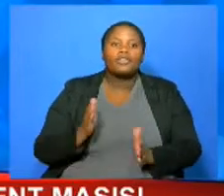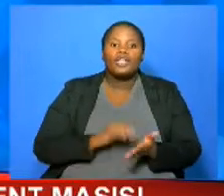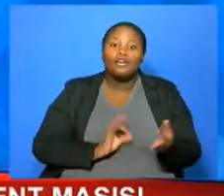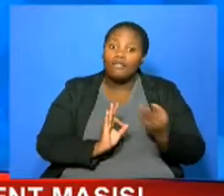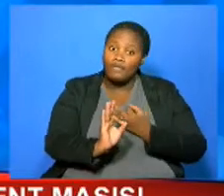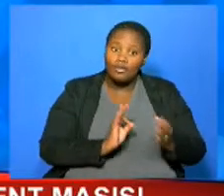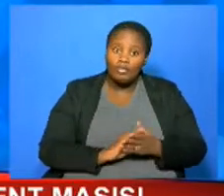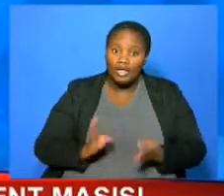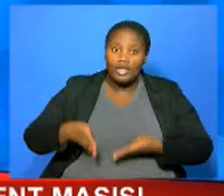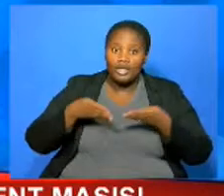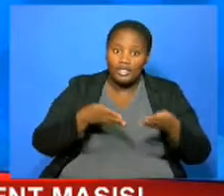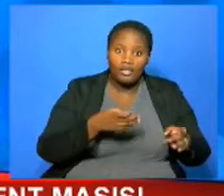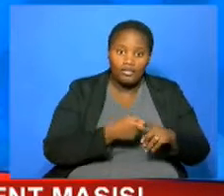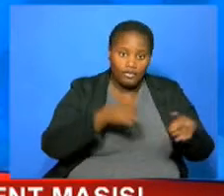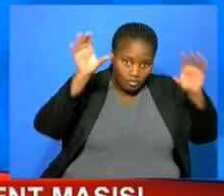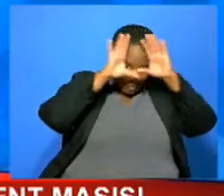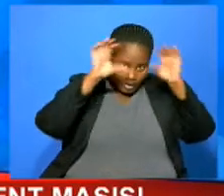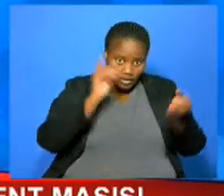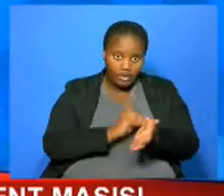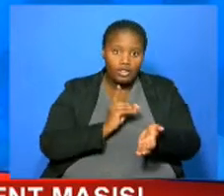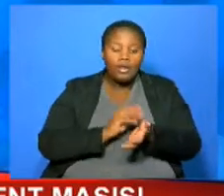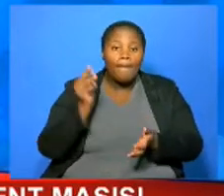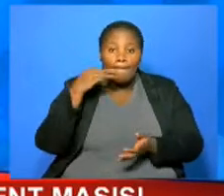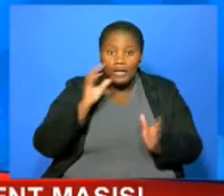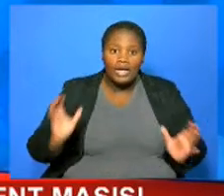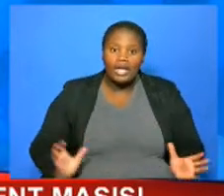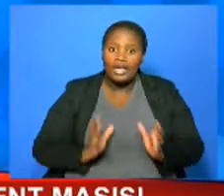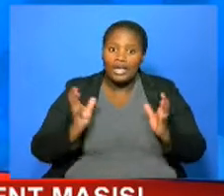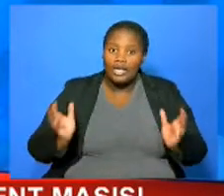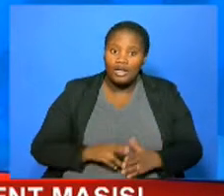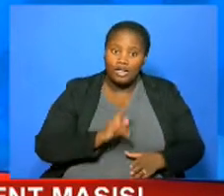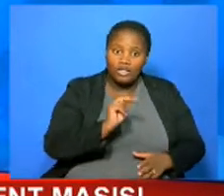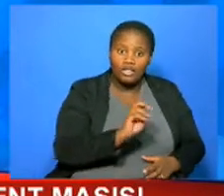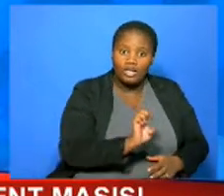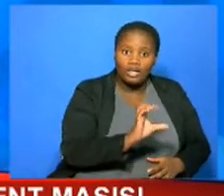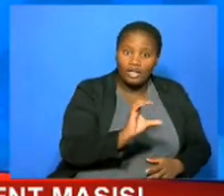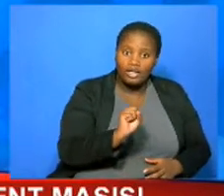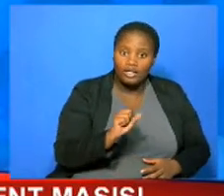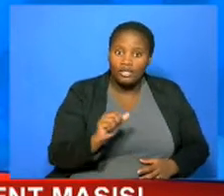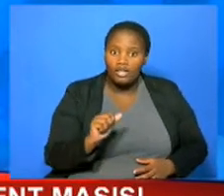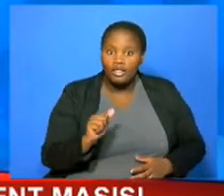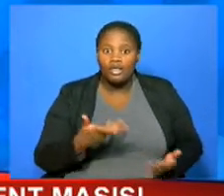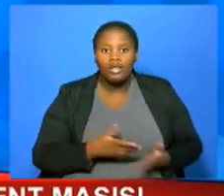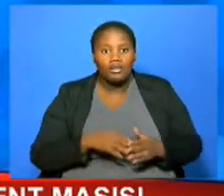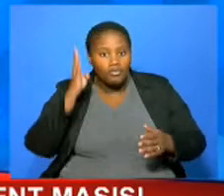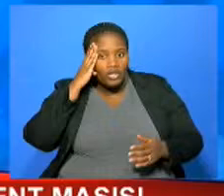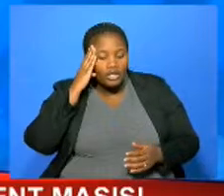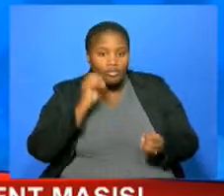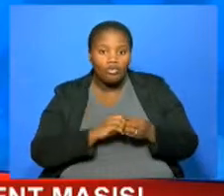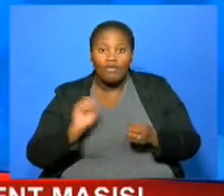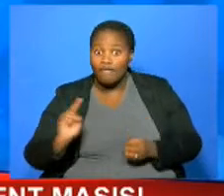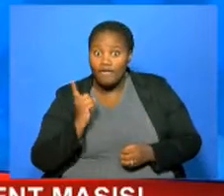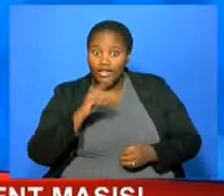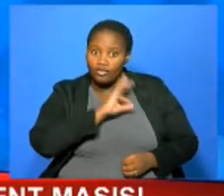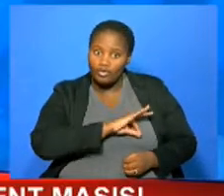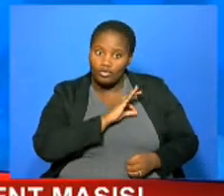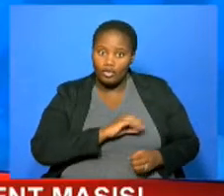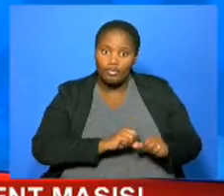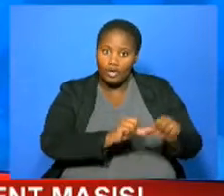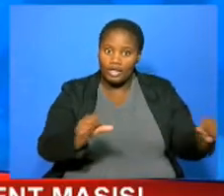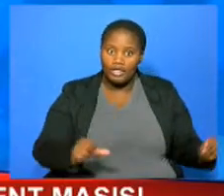remarks, President Dr. Mokgweetsi Masisi encouraged UNECA to consider Botswana as their first